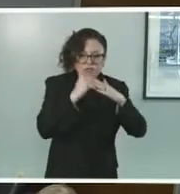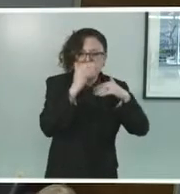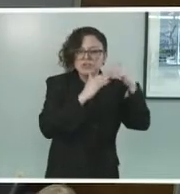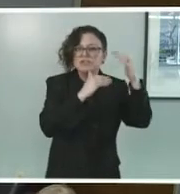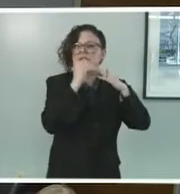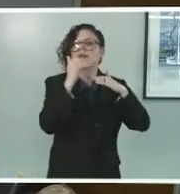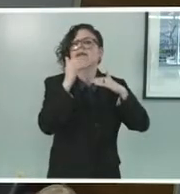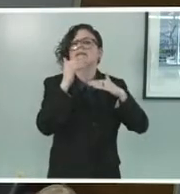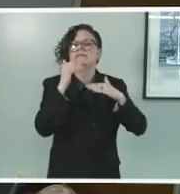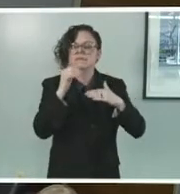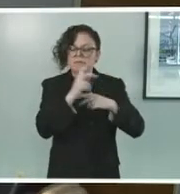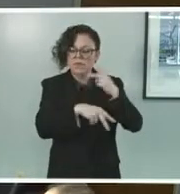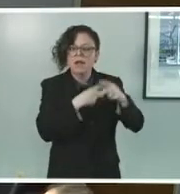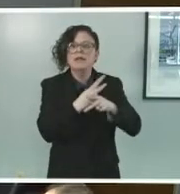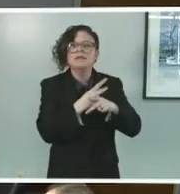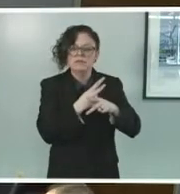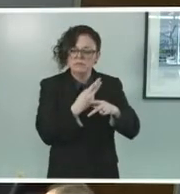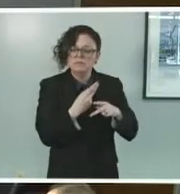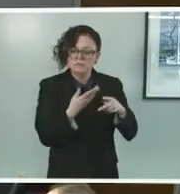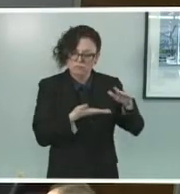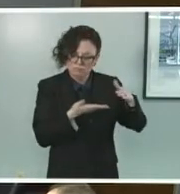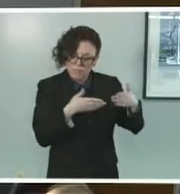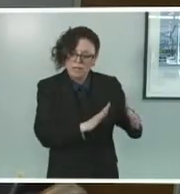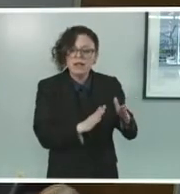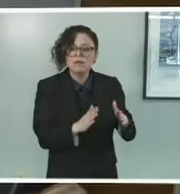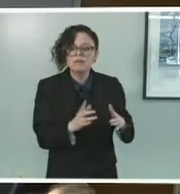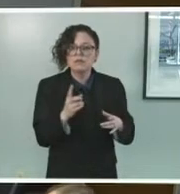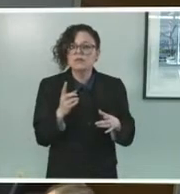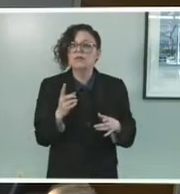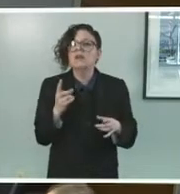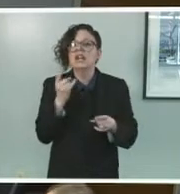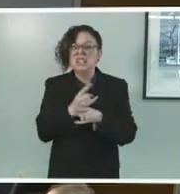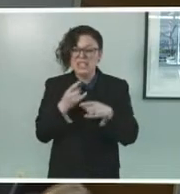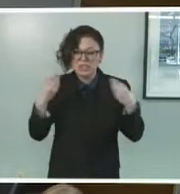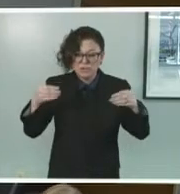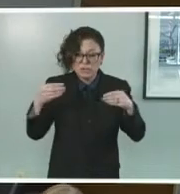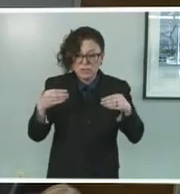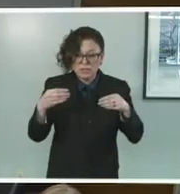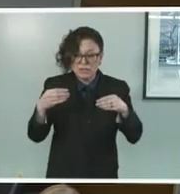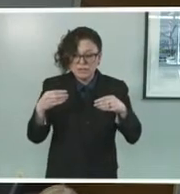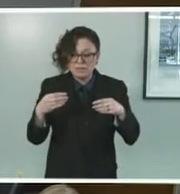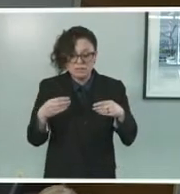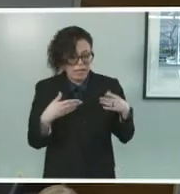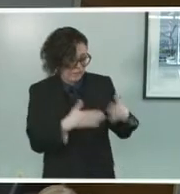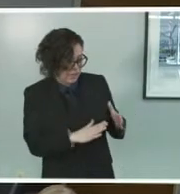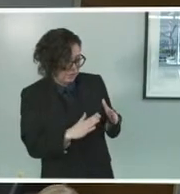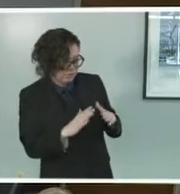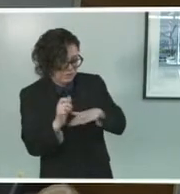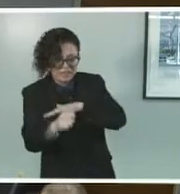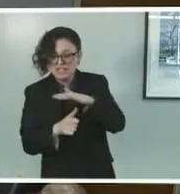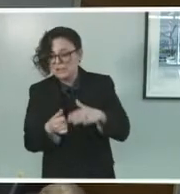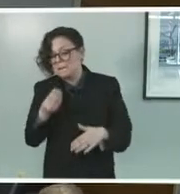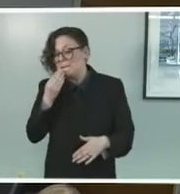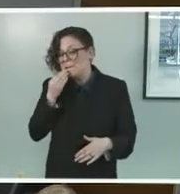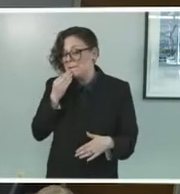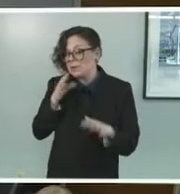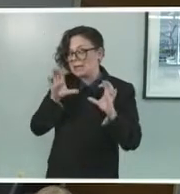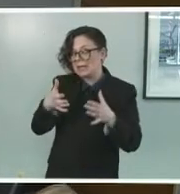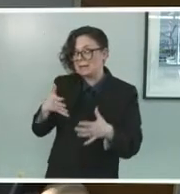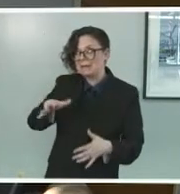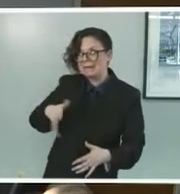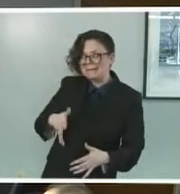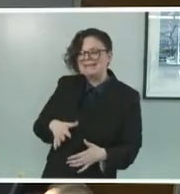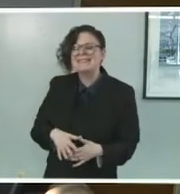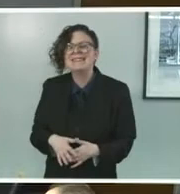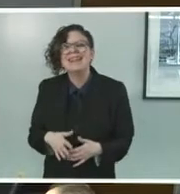remain open. Liquor stores Allowed. Allowed. fall under the food category loosely.